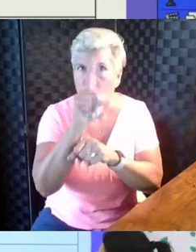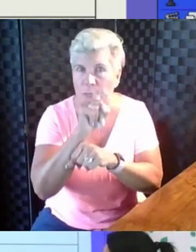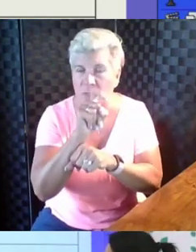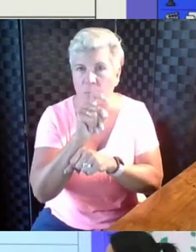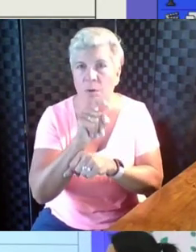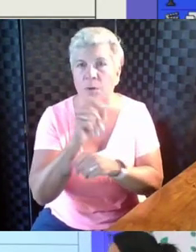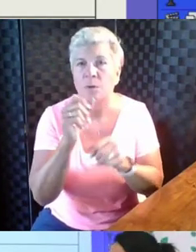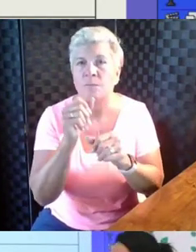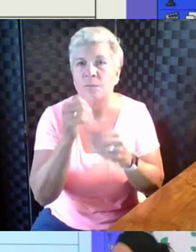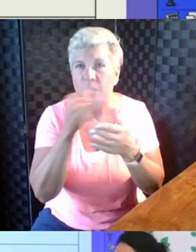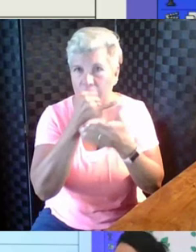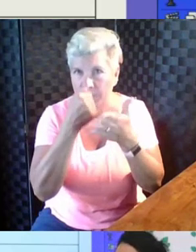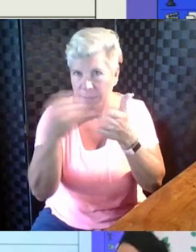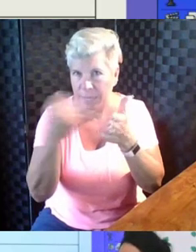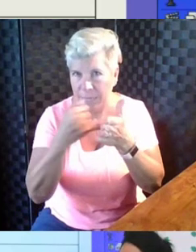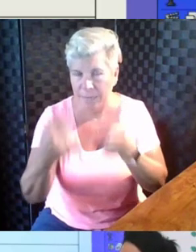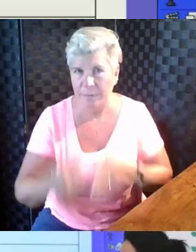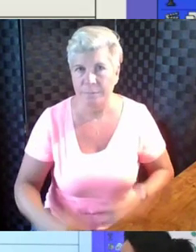part.